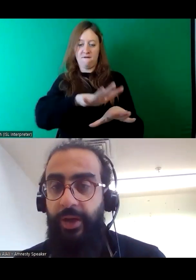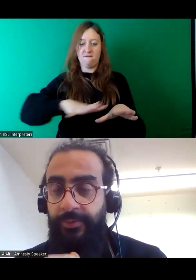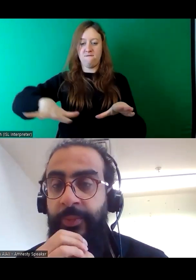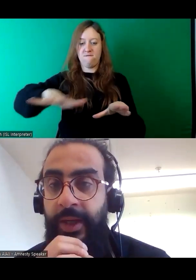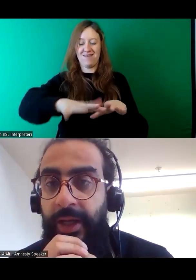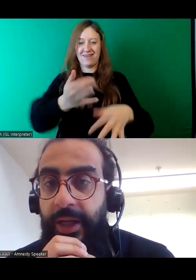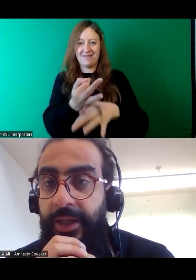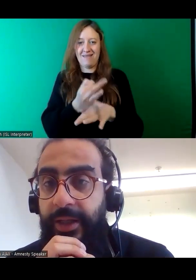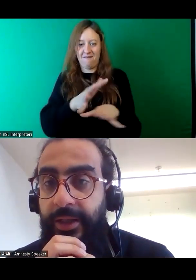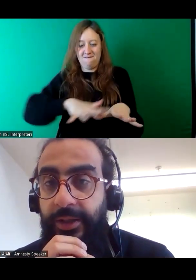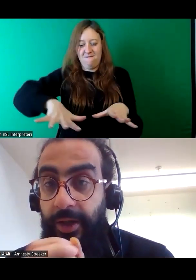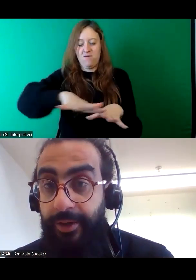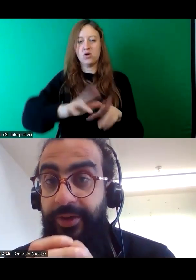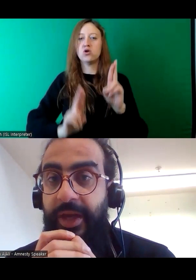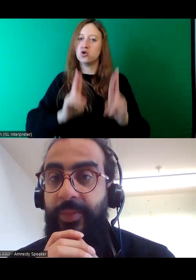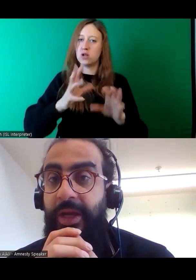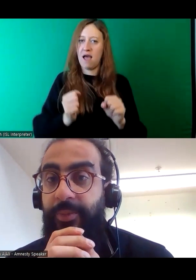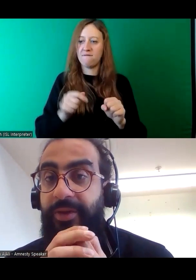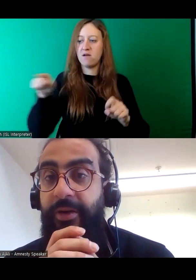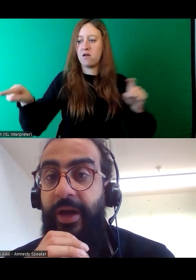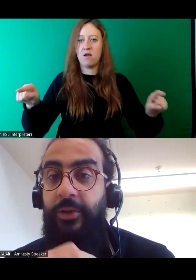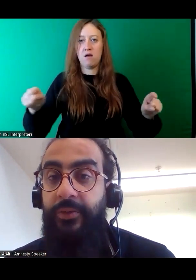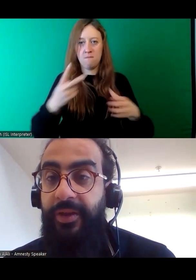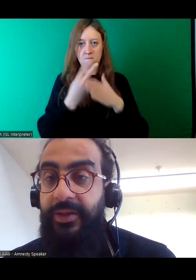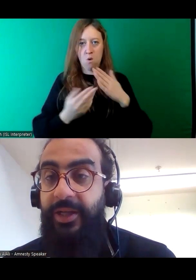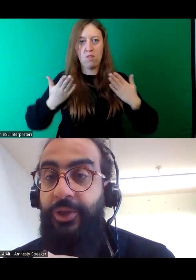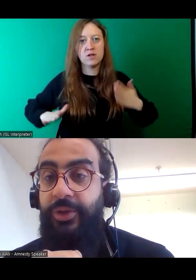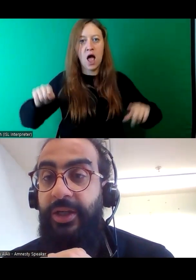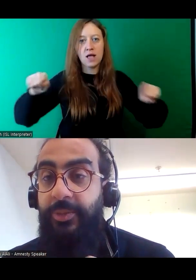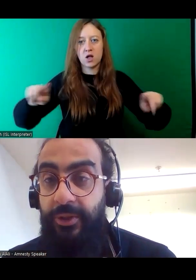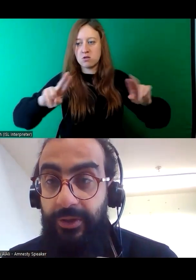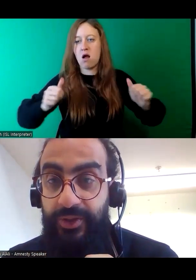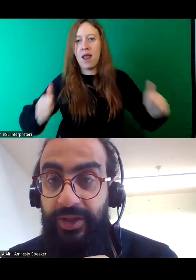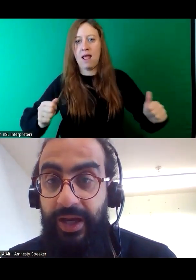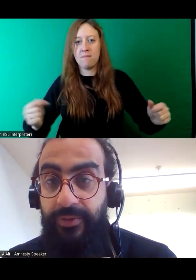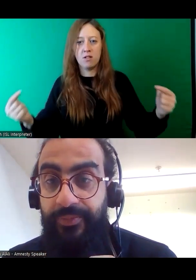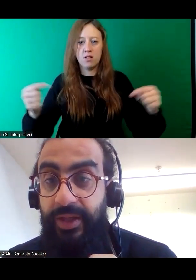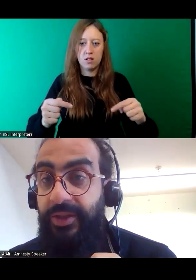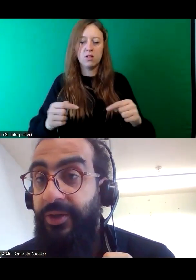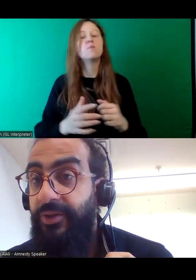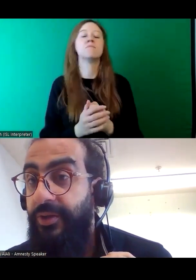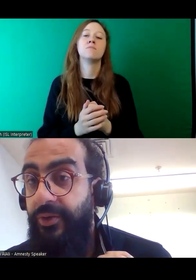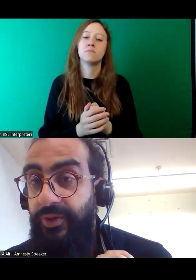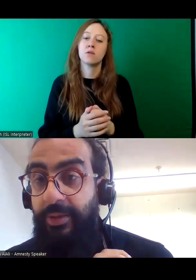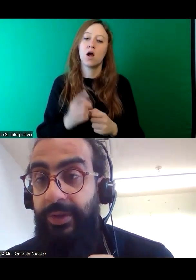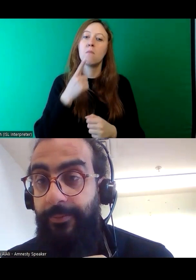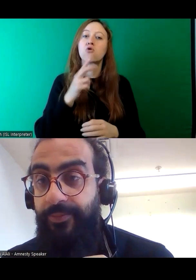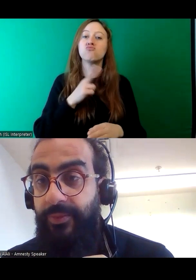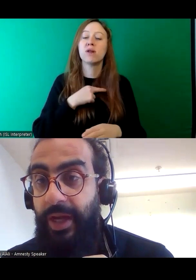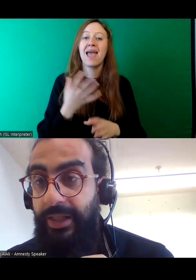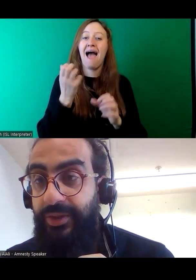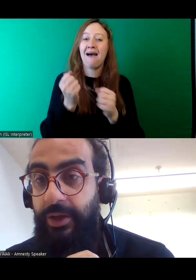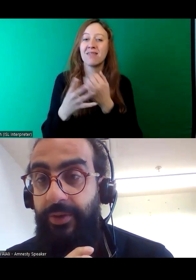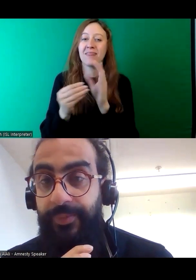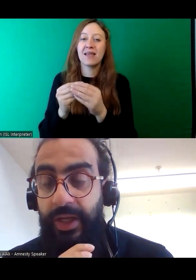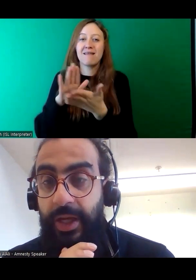fighting are in them. But there are unlawful things like shooting enemy soldiers that have surrendered, for example,